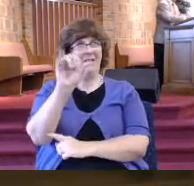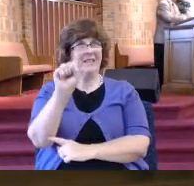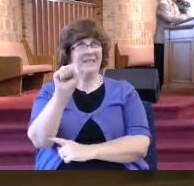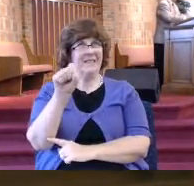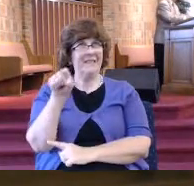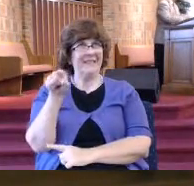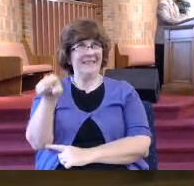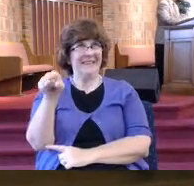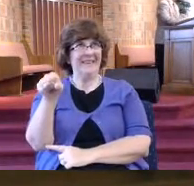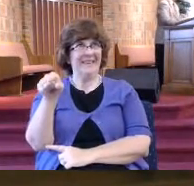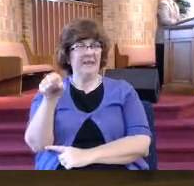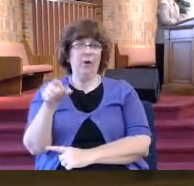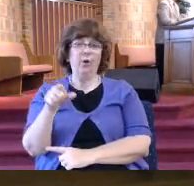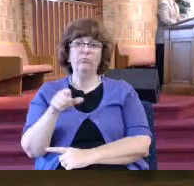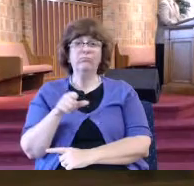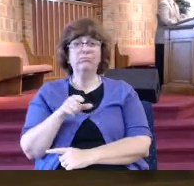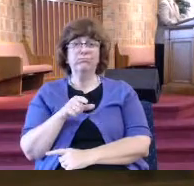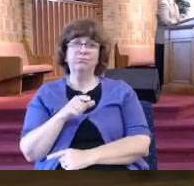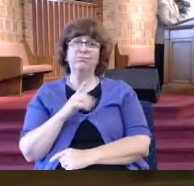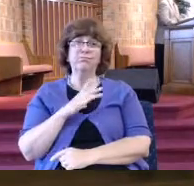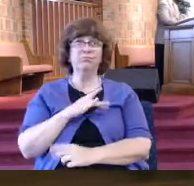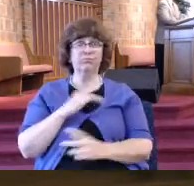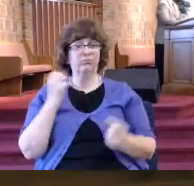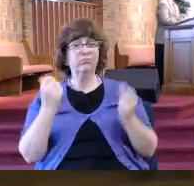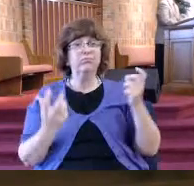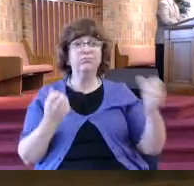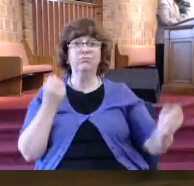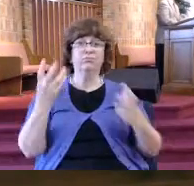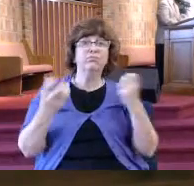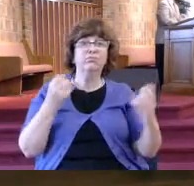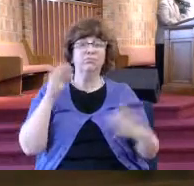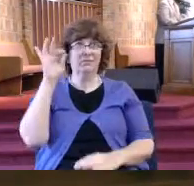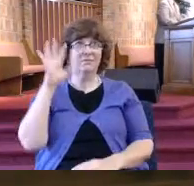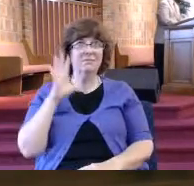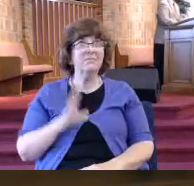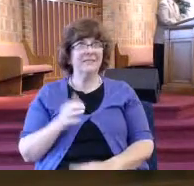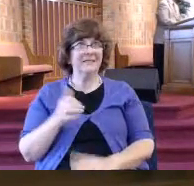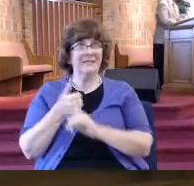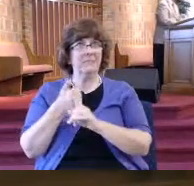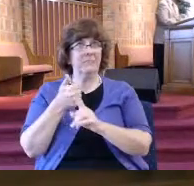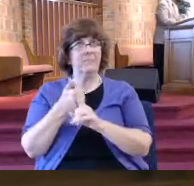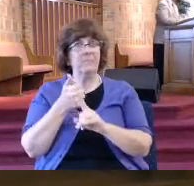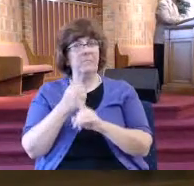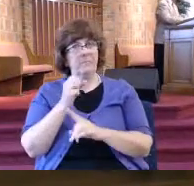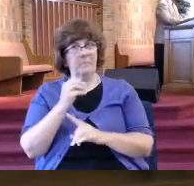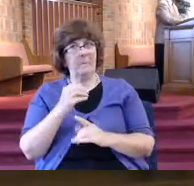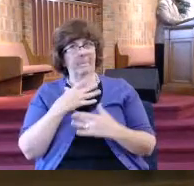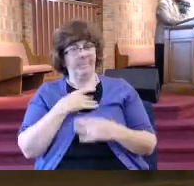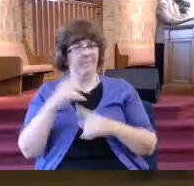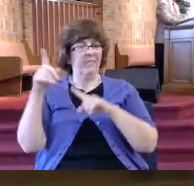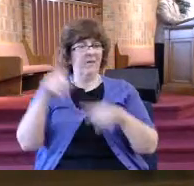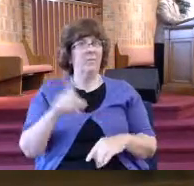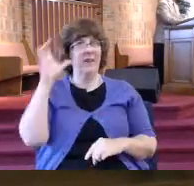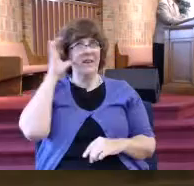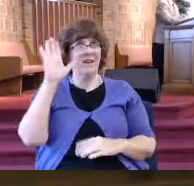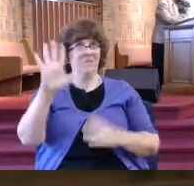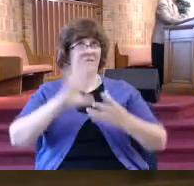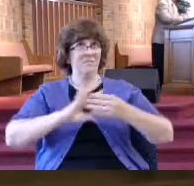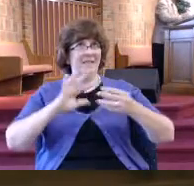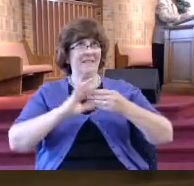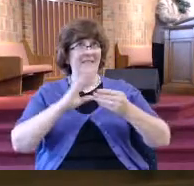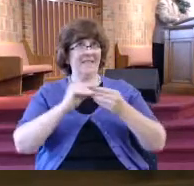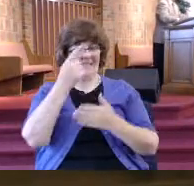fairly dynamic preacher there. So you'll be interested in being here and listening to his message next Sunday